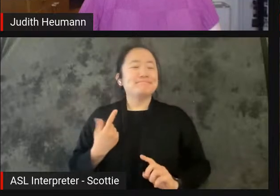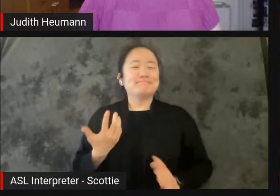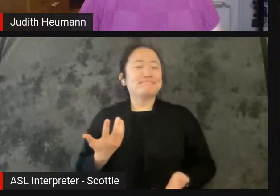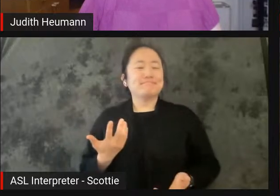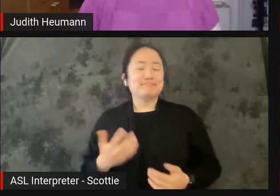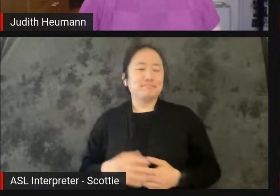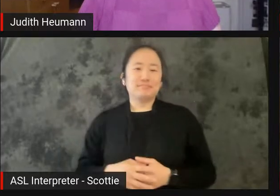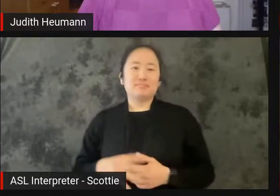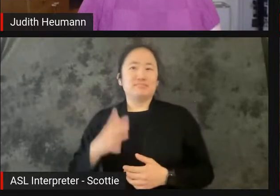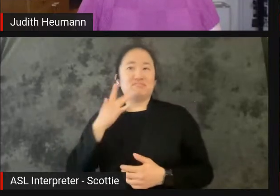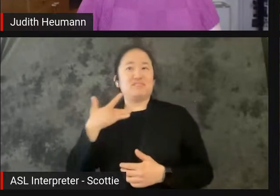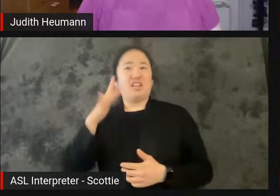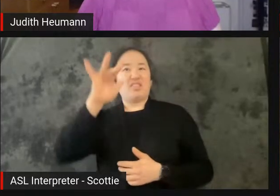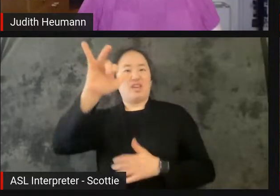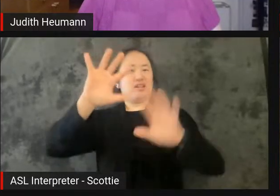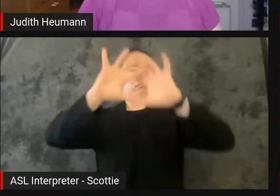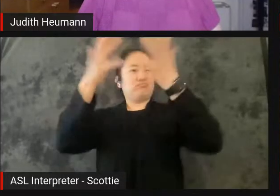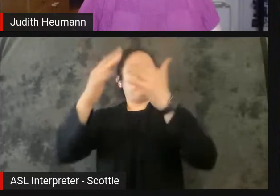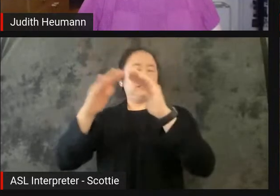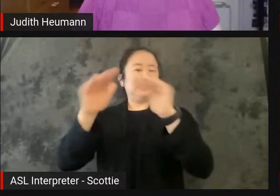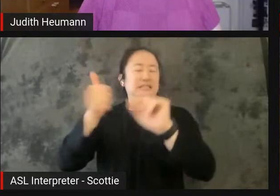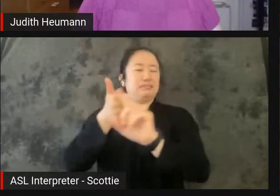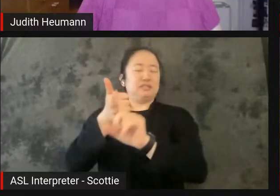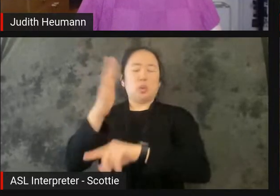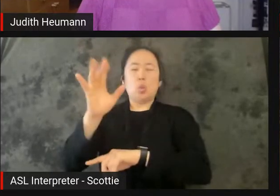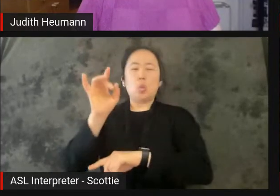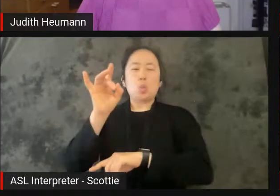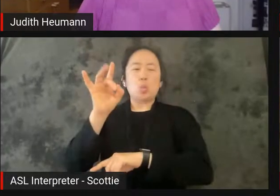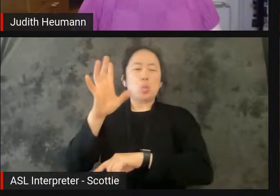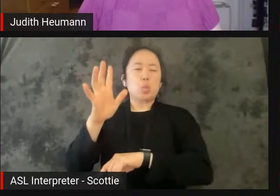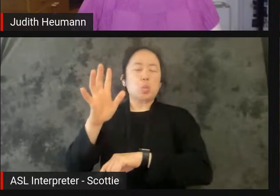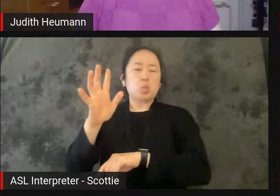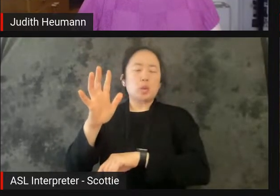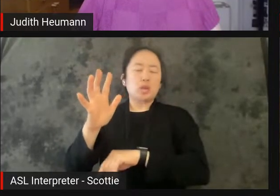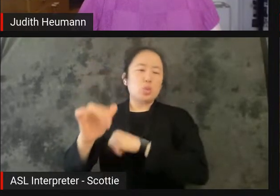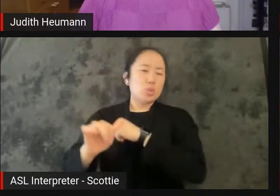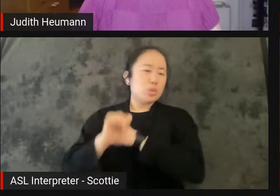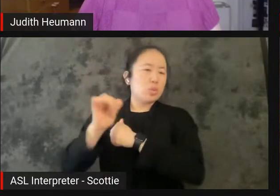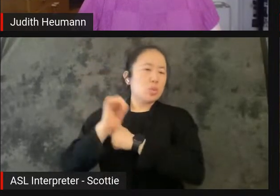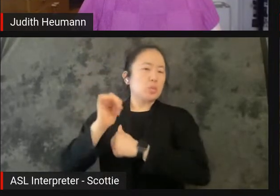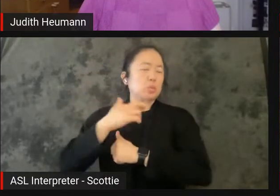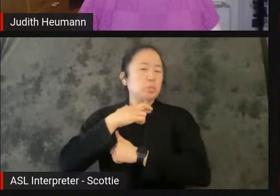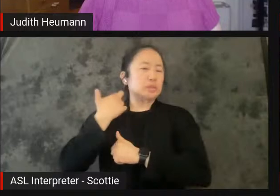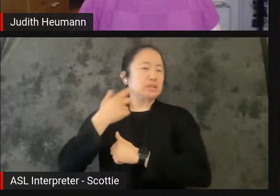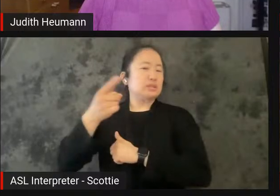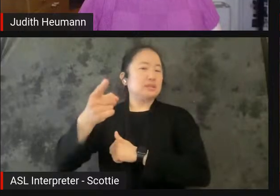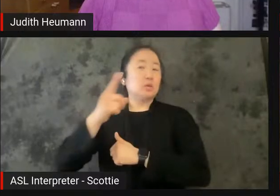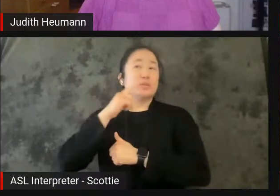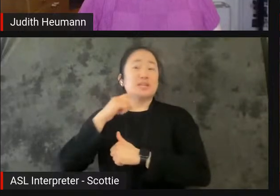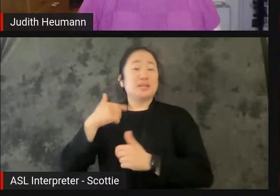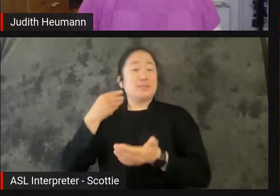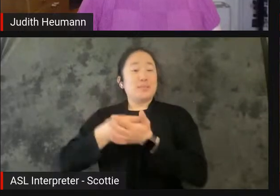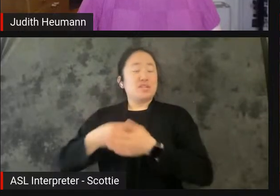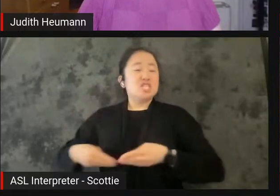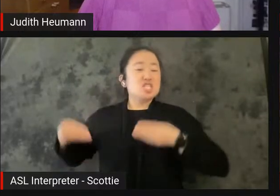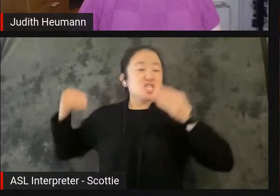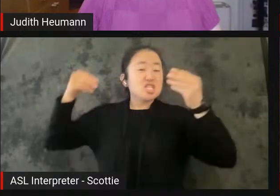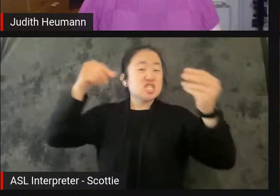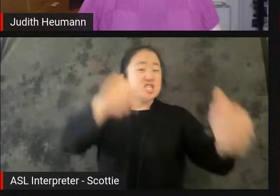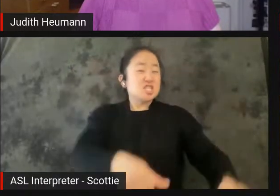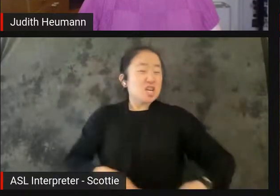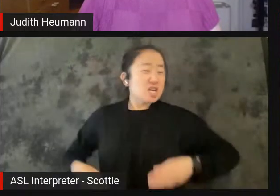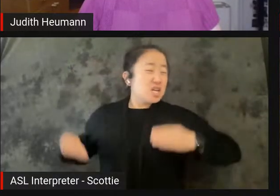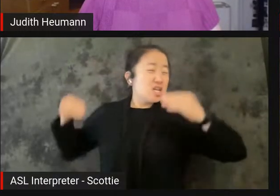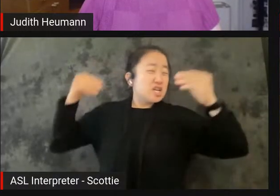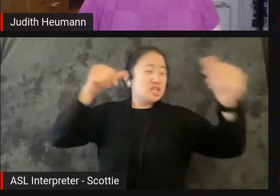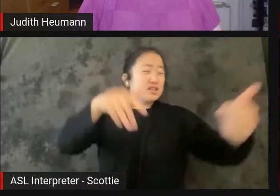a danger. I feel like we're potentially spending more money than we should be spending because